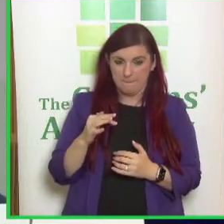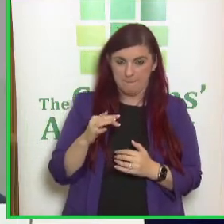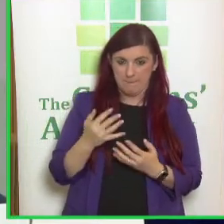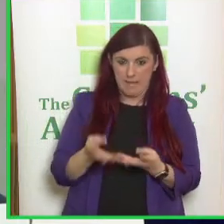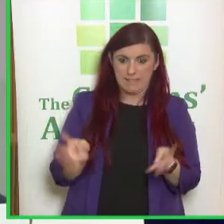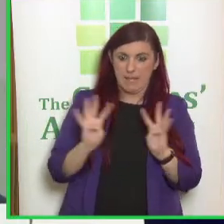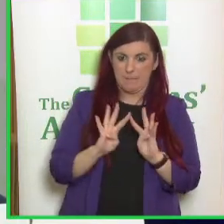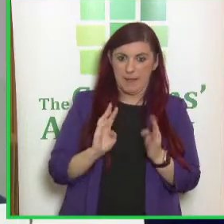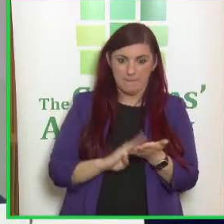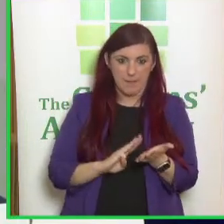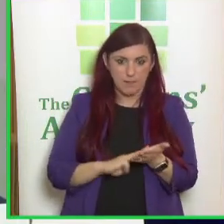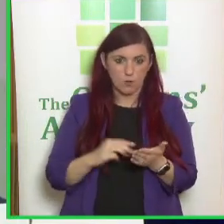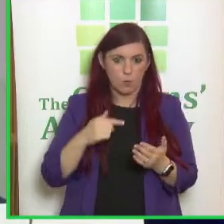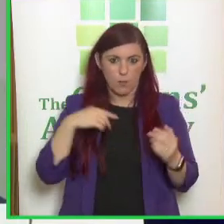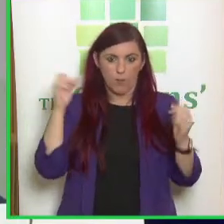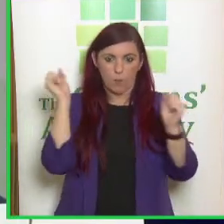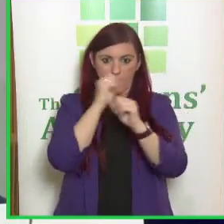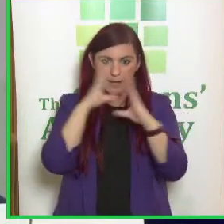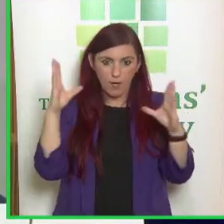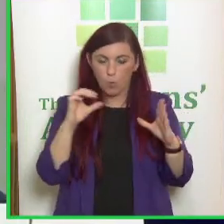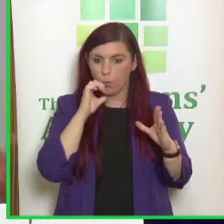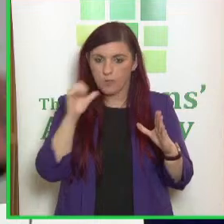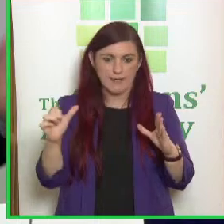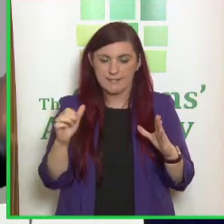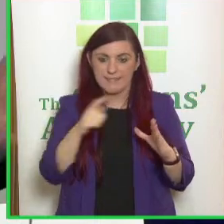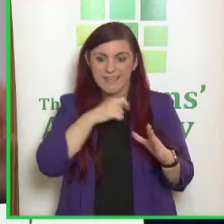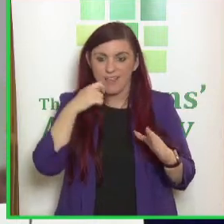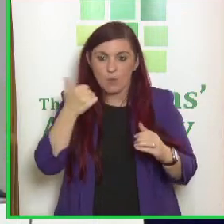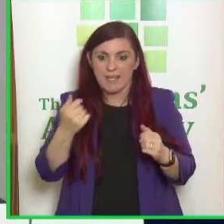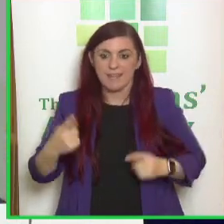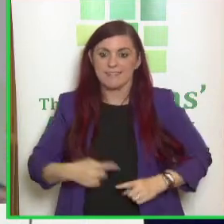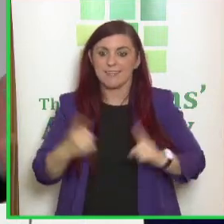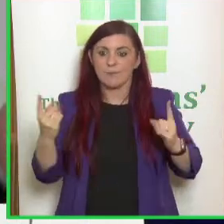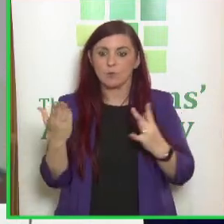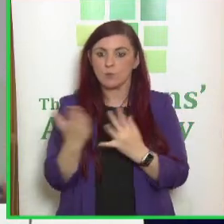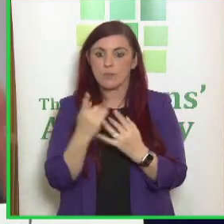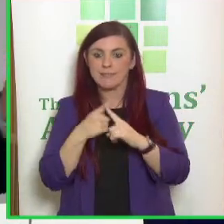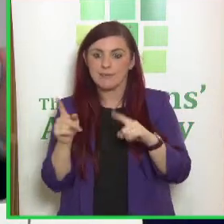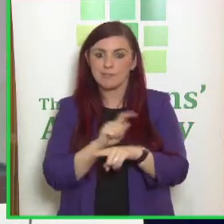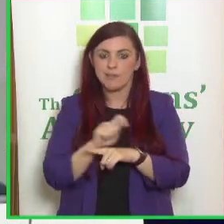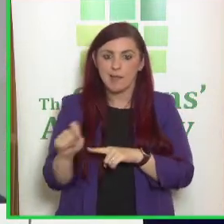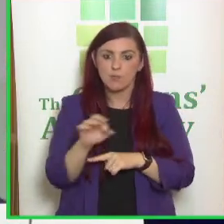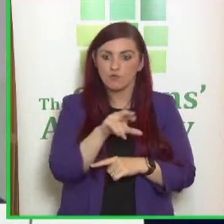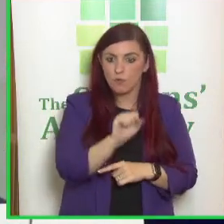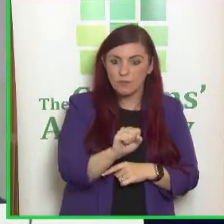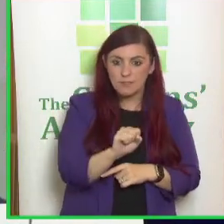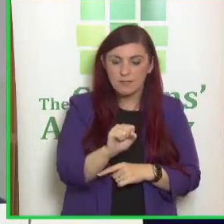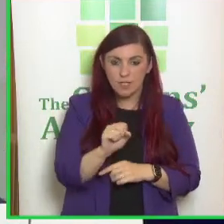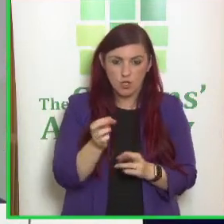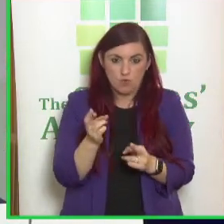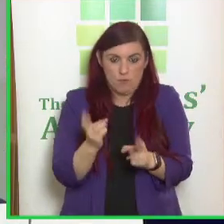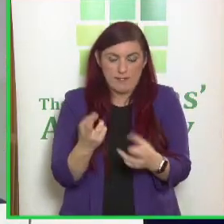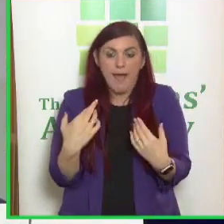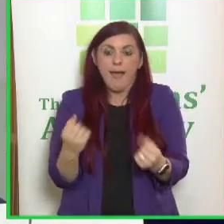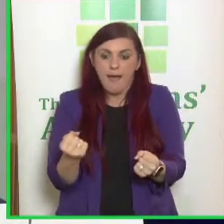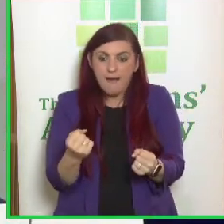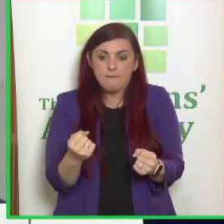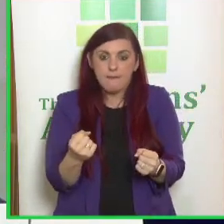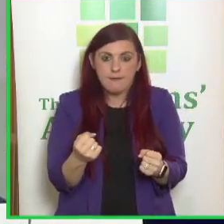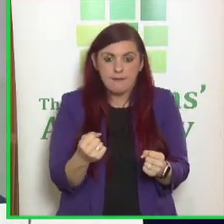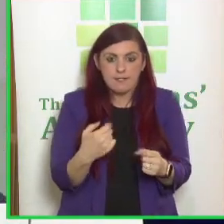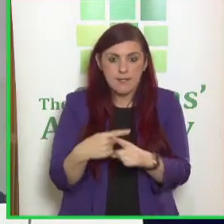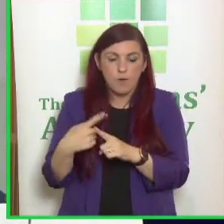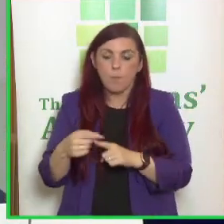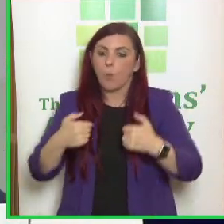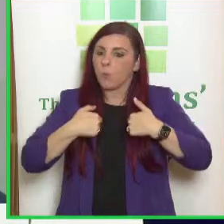clear. We did not distinguish between different types of drugs. Obviously, it's over to you, the political system, quite rightly, and you can have that further debate, but we did not